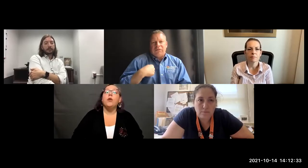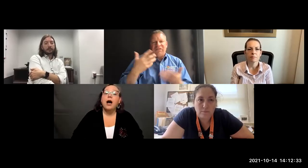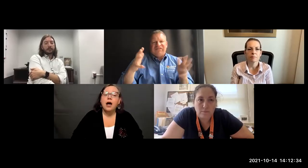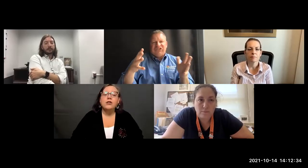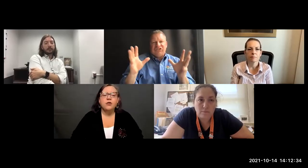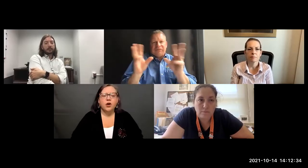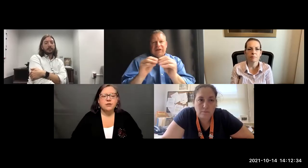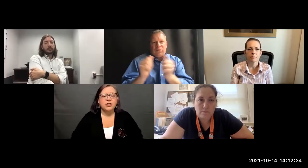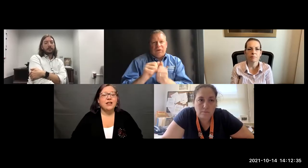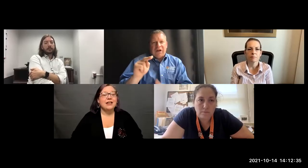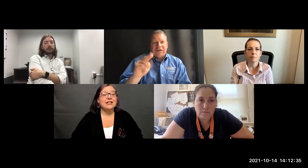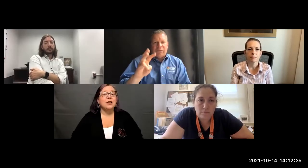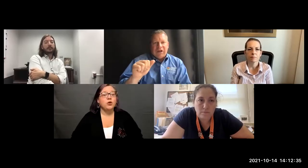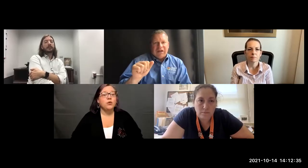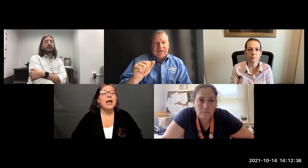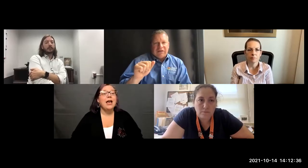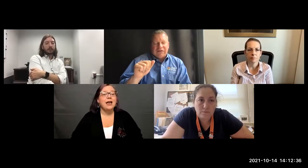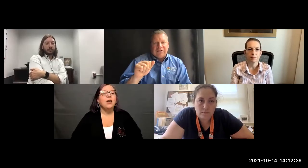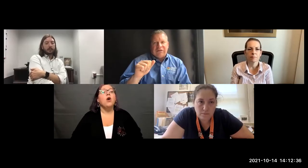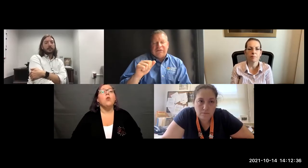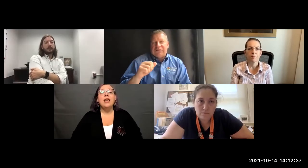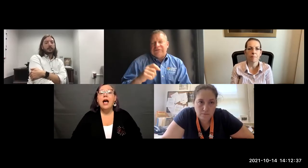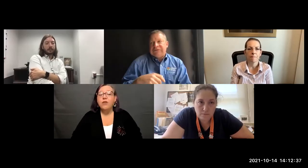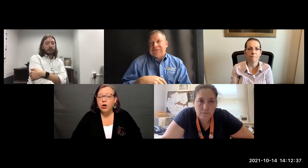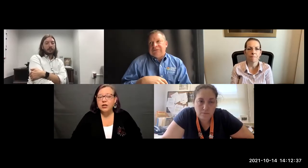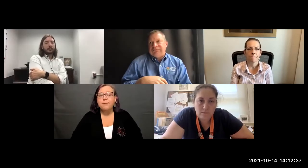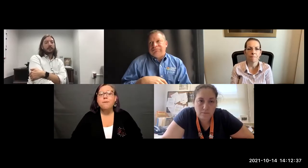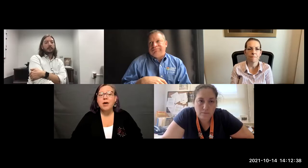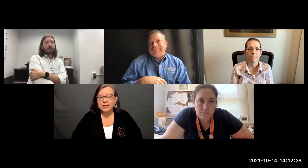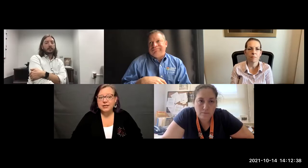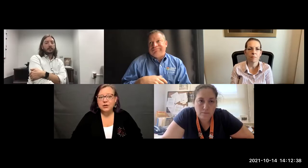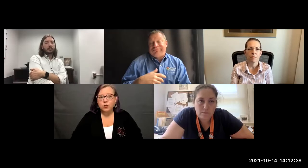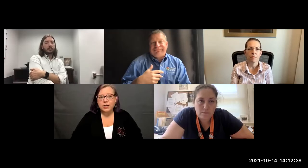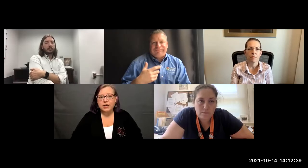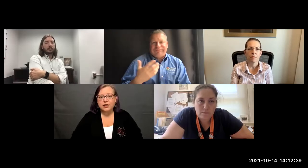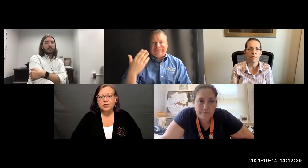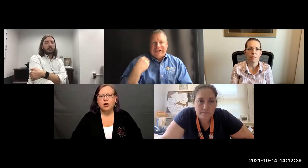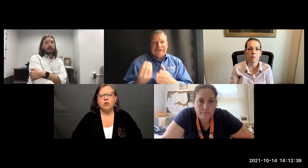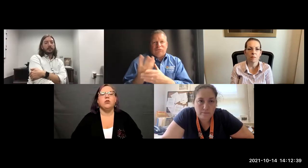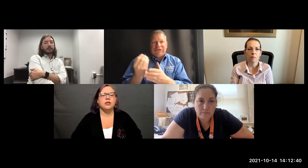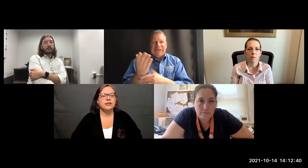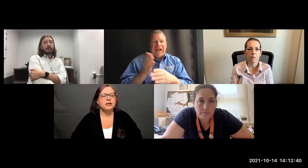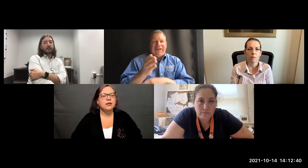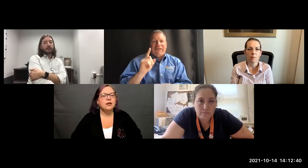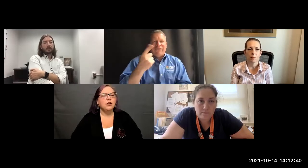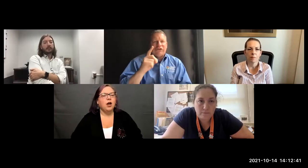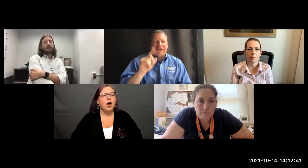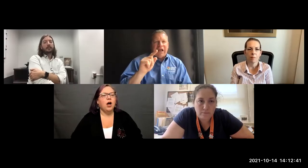You know, I also forgot to mention that at NWEA, we have already met with, oh